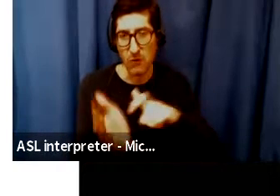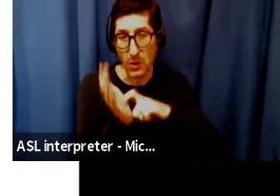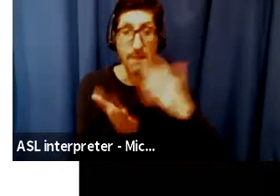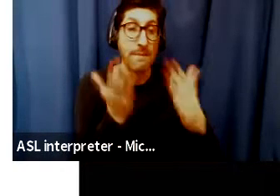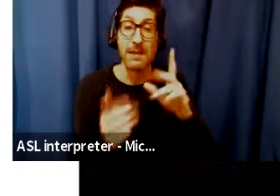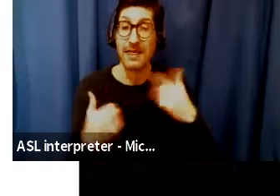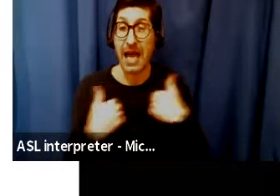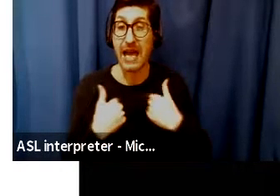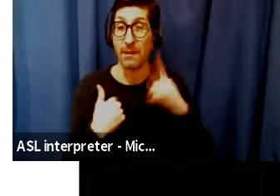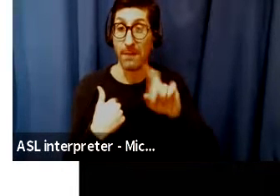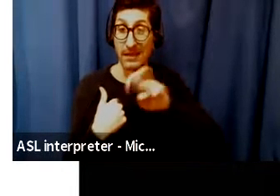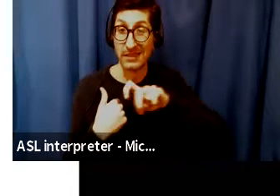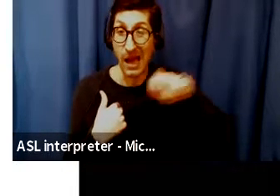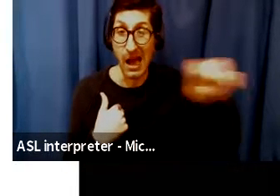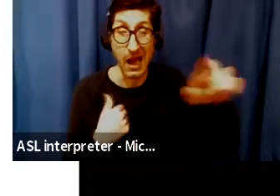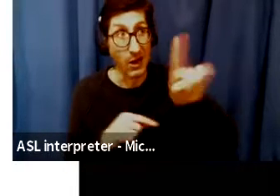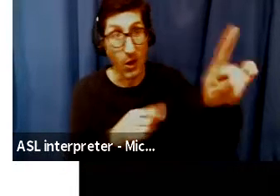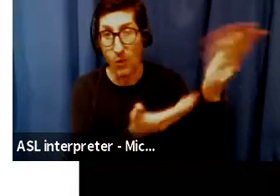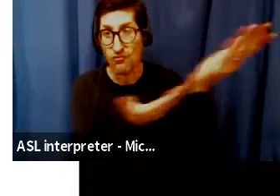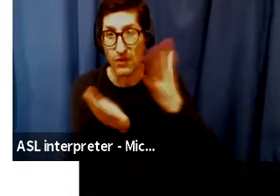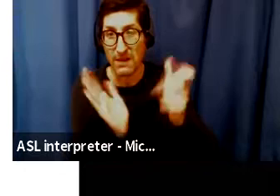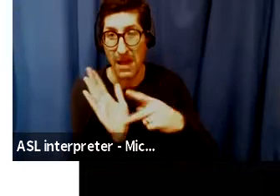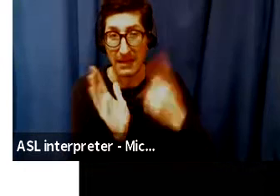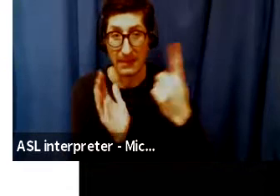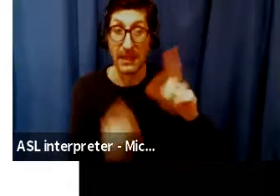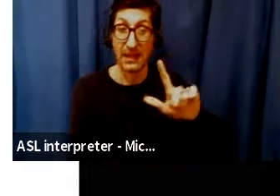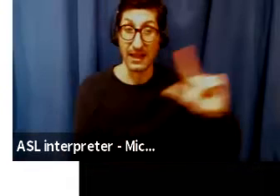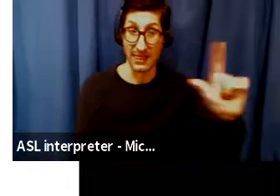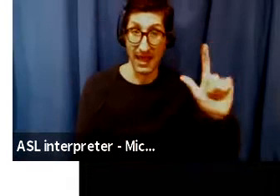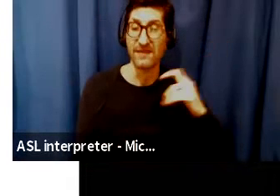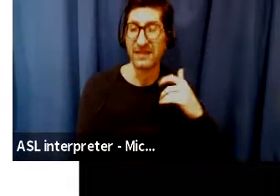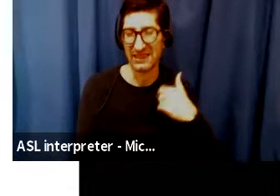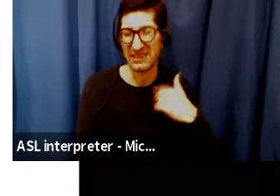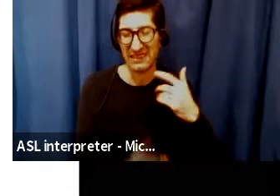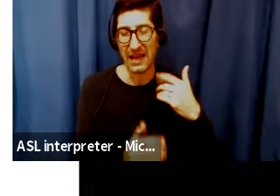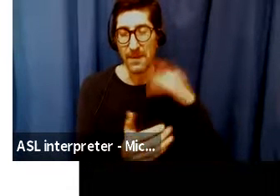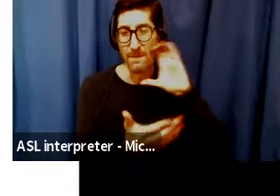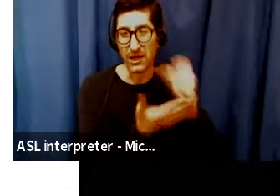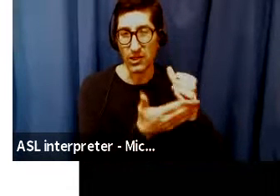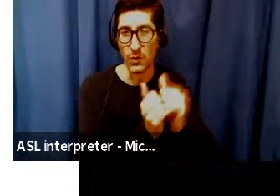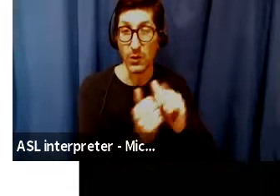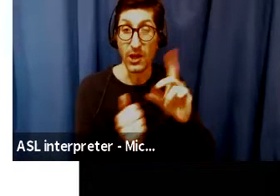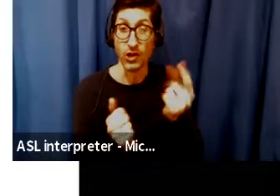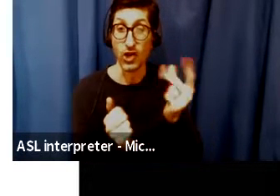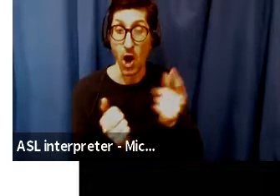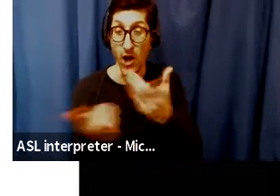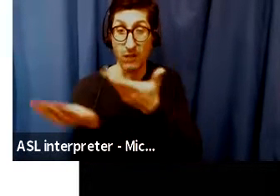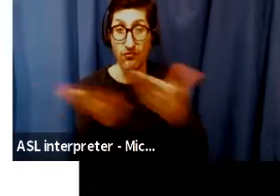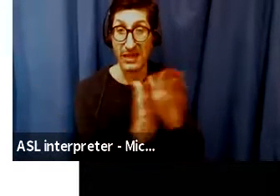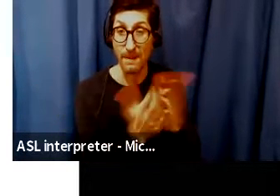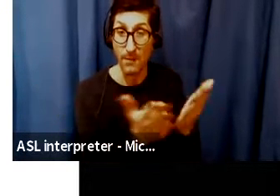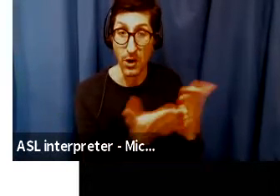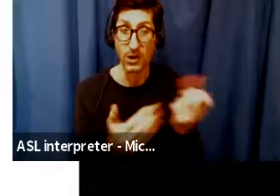retrieve items. So on the left, we have a young boy and the dog is bringing him a book, a children's book. And on the right, we